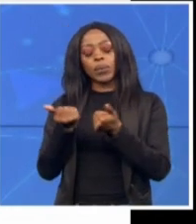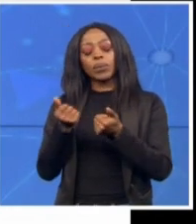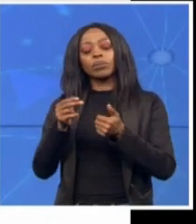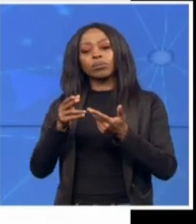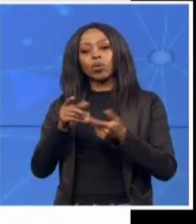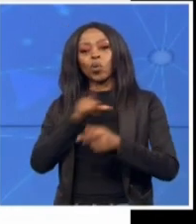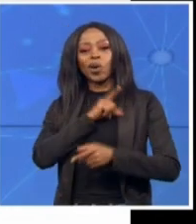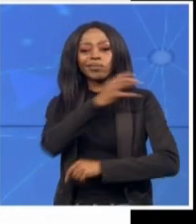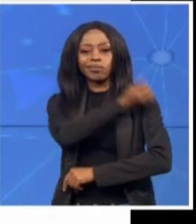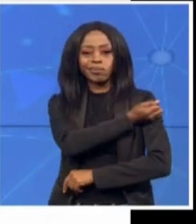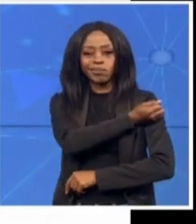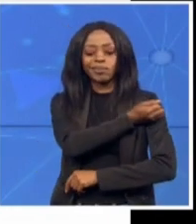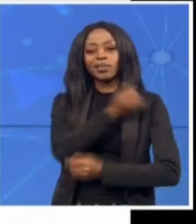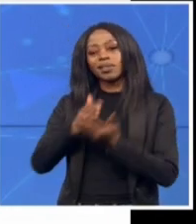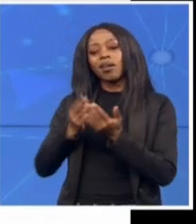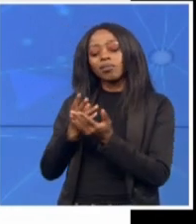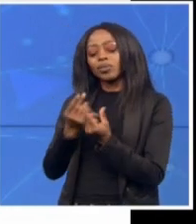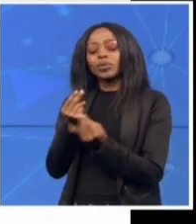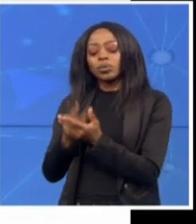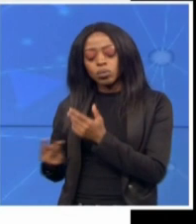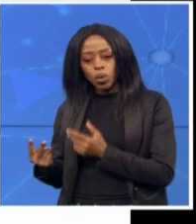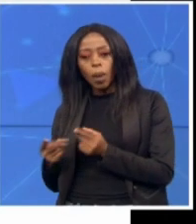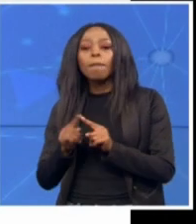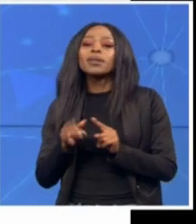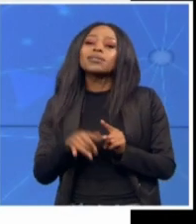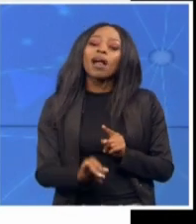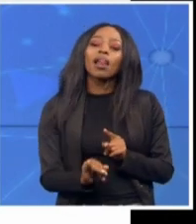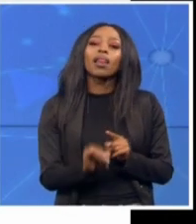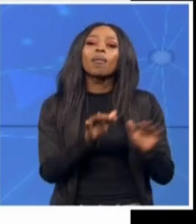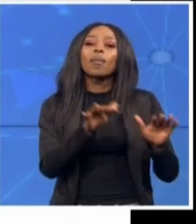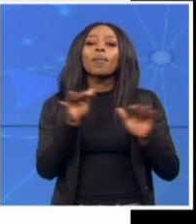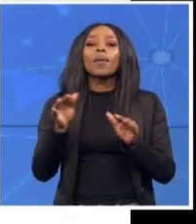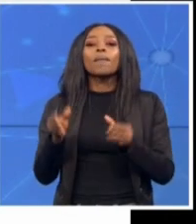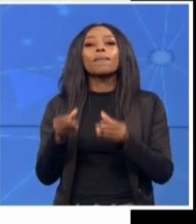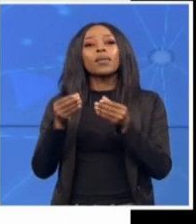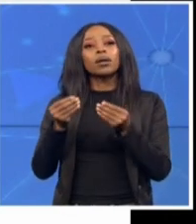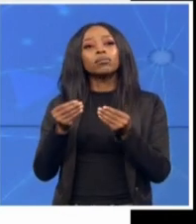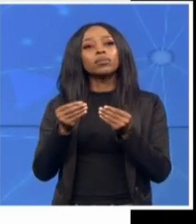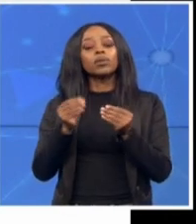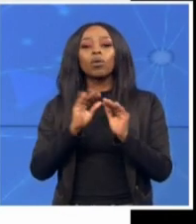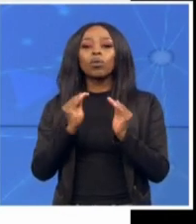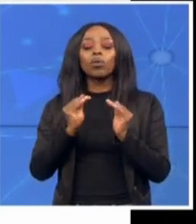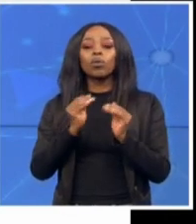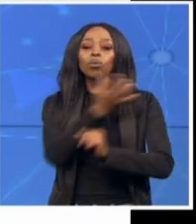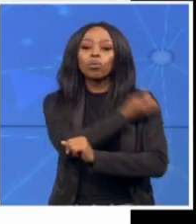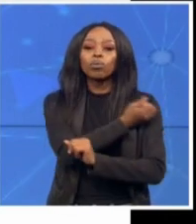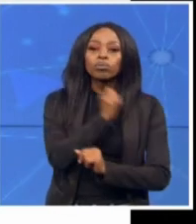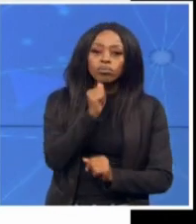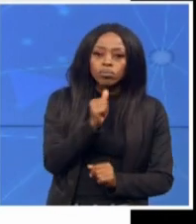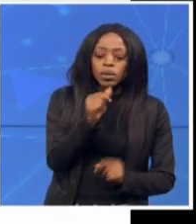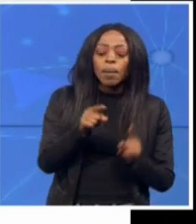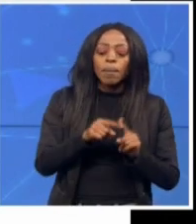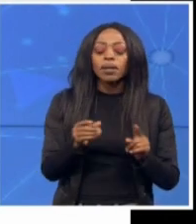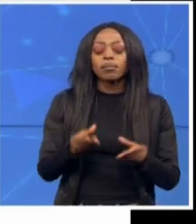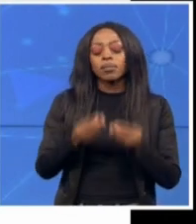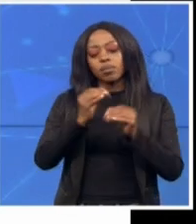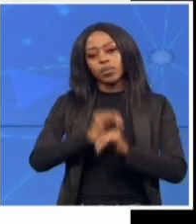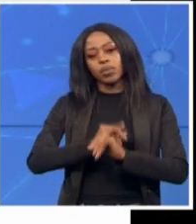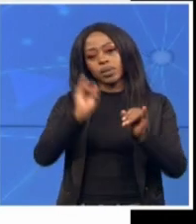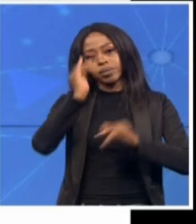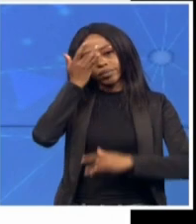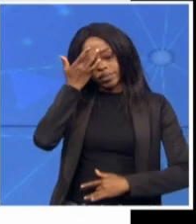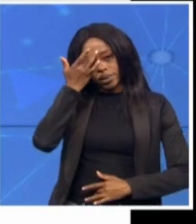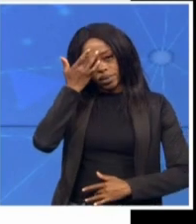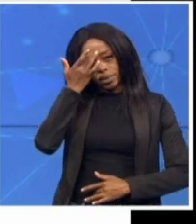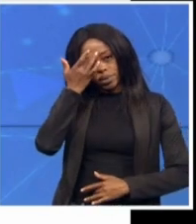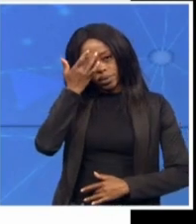still do get cases for people that are not protected of severe disease. So we should not kid ourselves that there is no severe